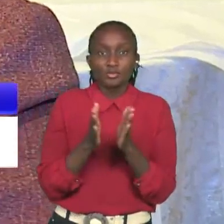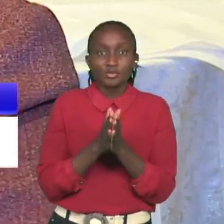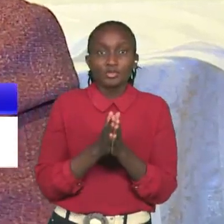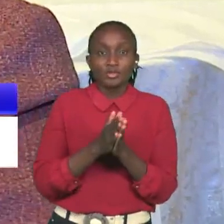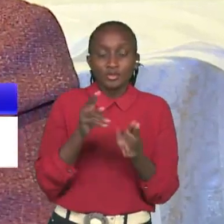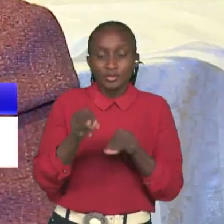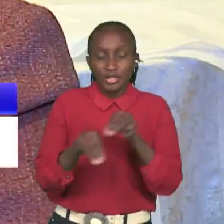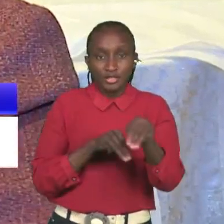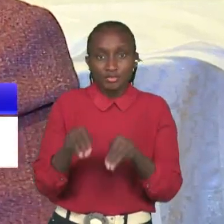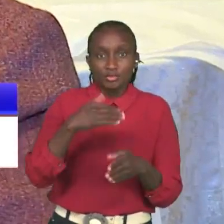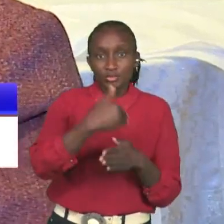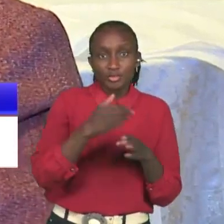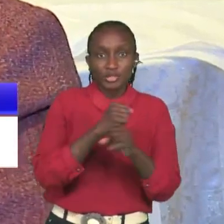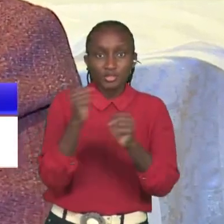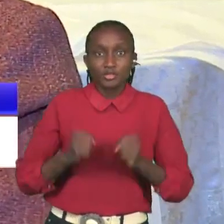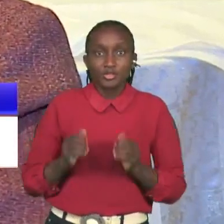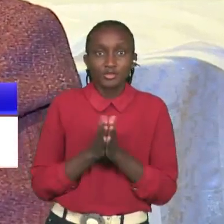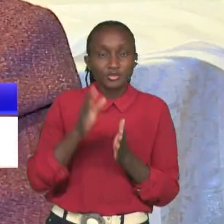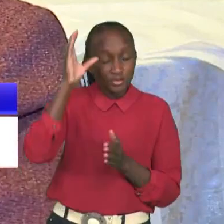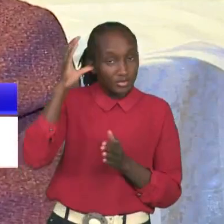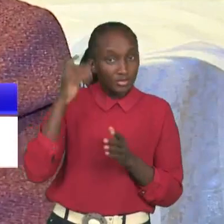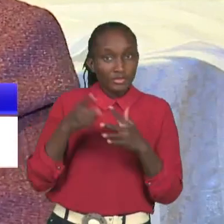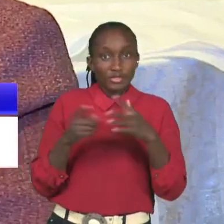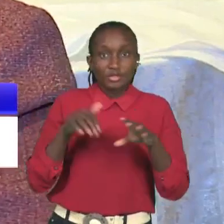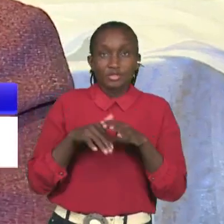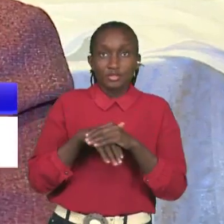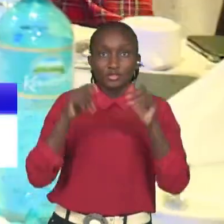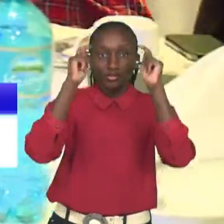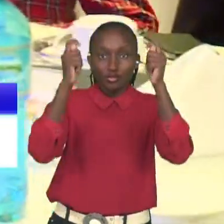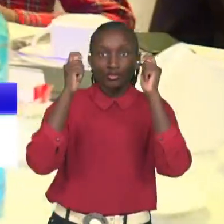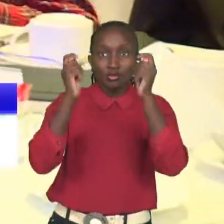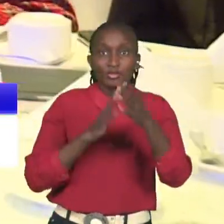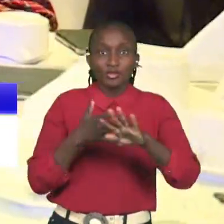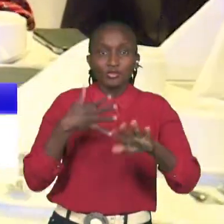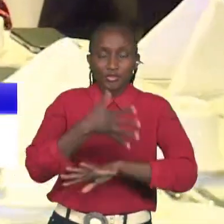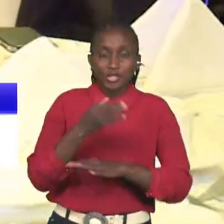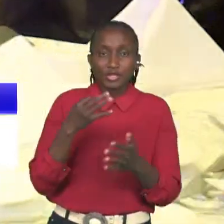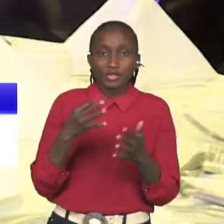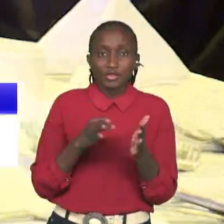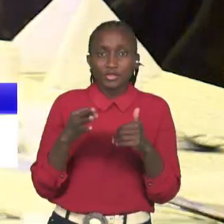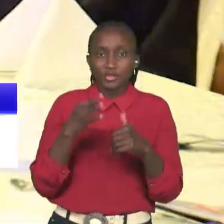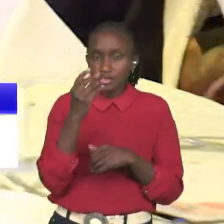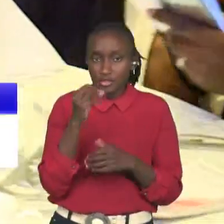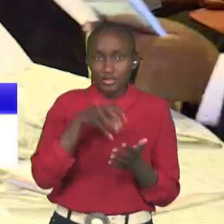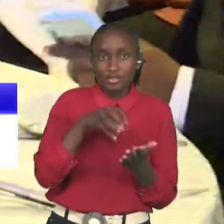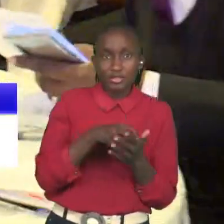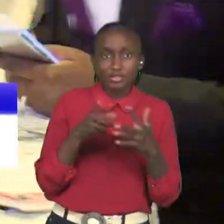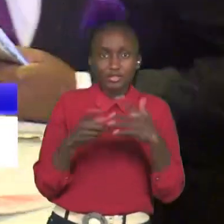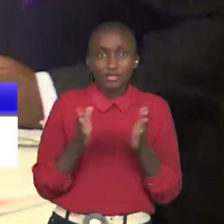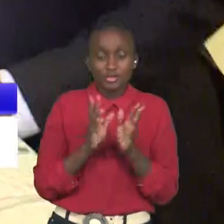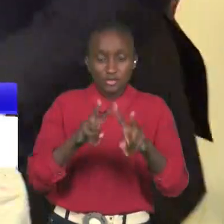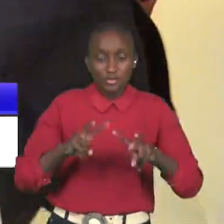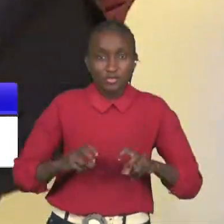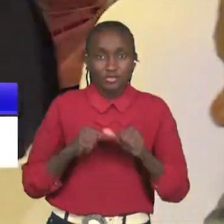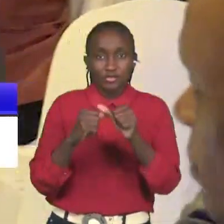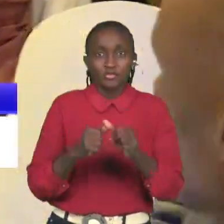system. Since the campaigns were rolled out in the coastal region, over 30 active cases have been taken in, with investigations ongoing on many